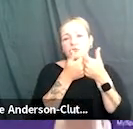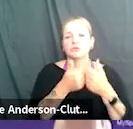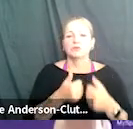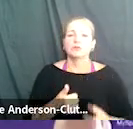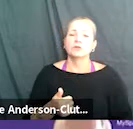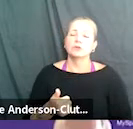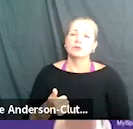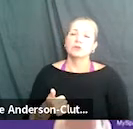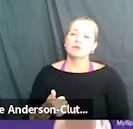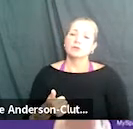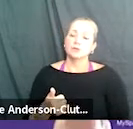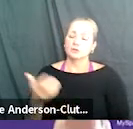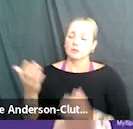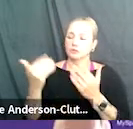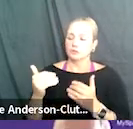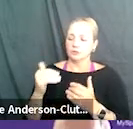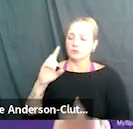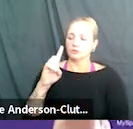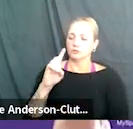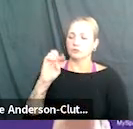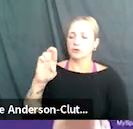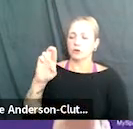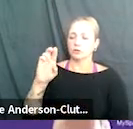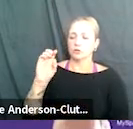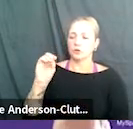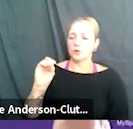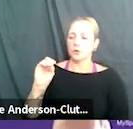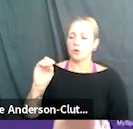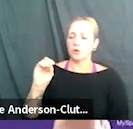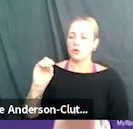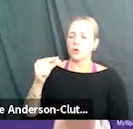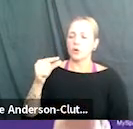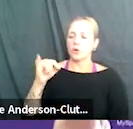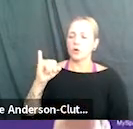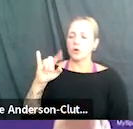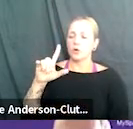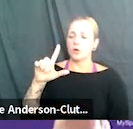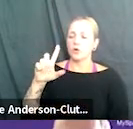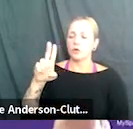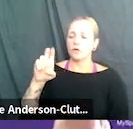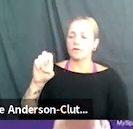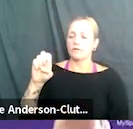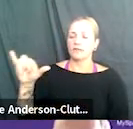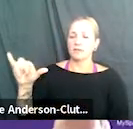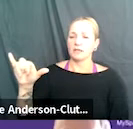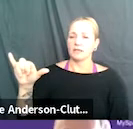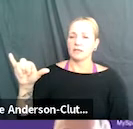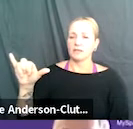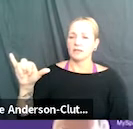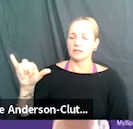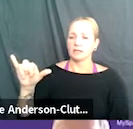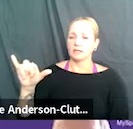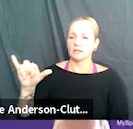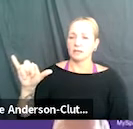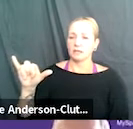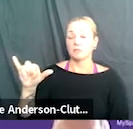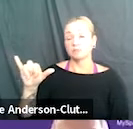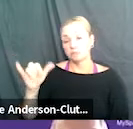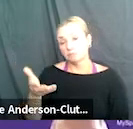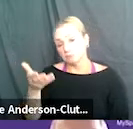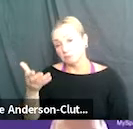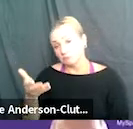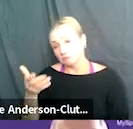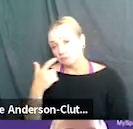And so Dr. Ogilvie had wondered, can we call it an adjustment reaction or stress reaction in a child who would have trouble processing or verbalizing stress? So Jackie, I'm